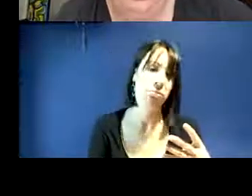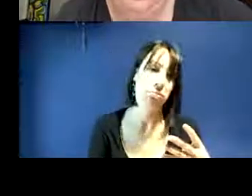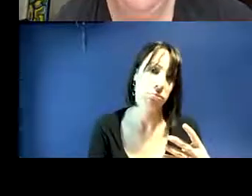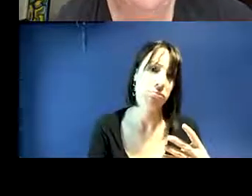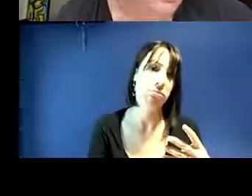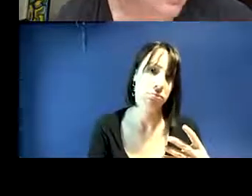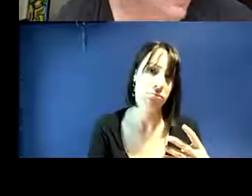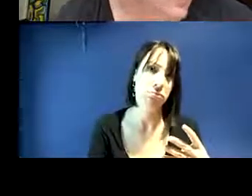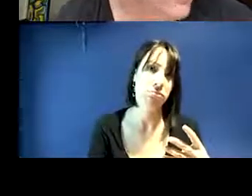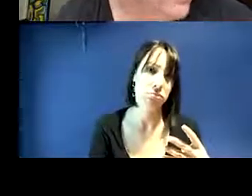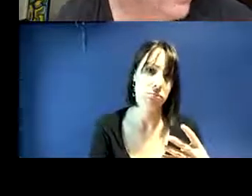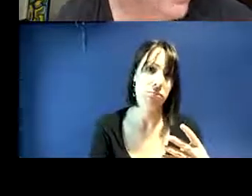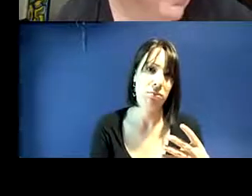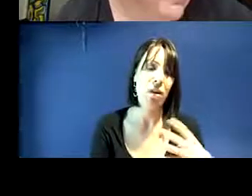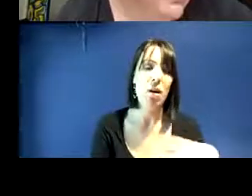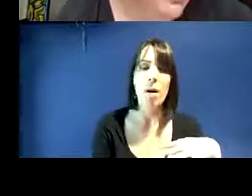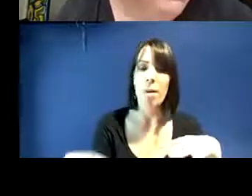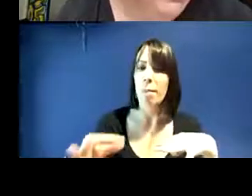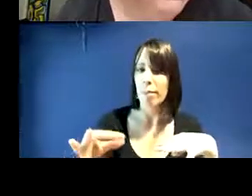pseudo-altruistic intent.